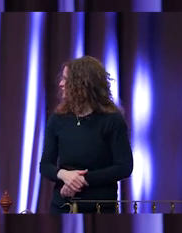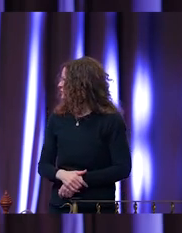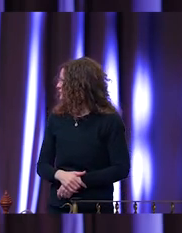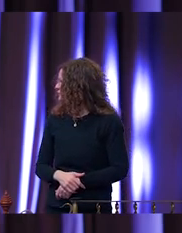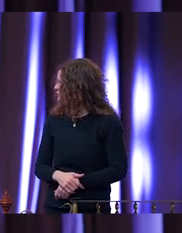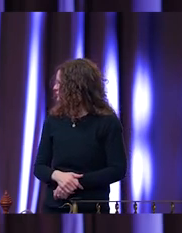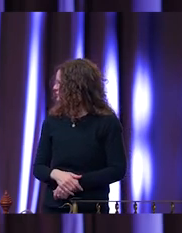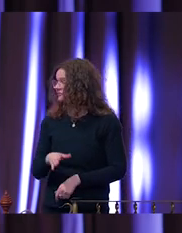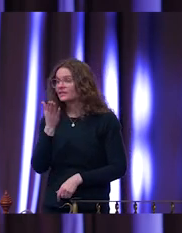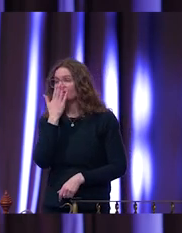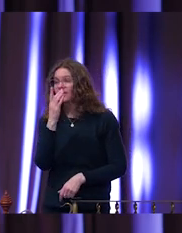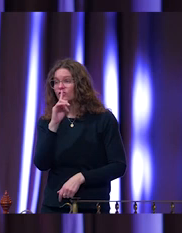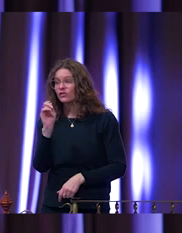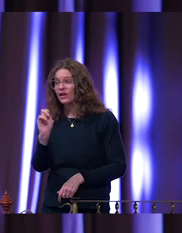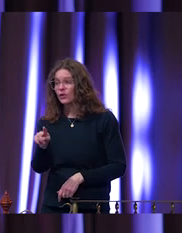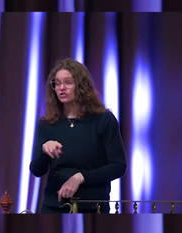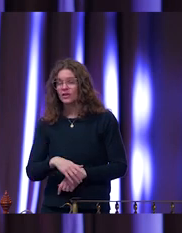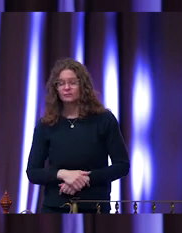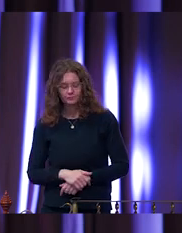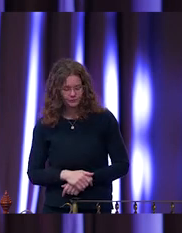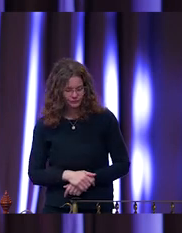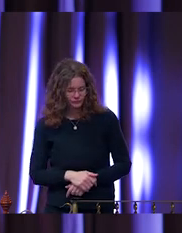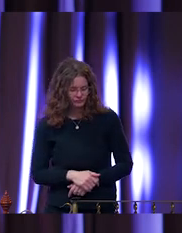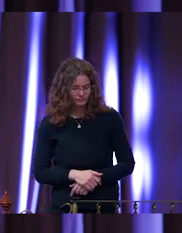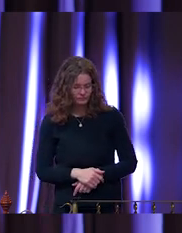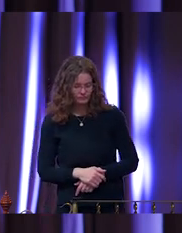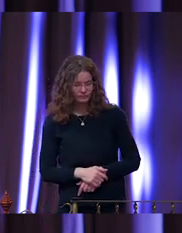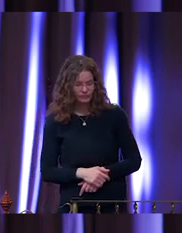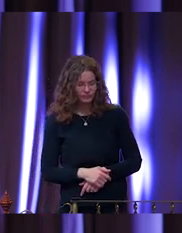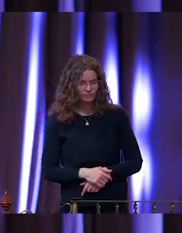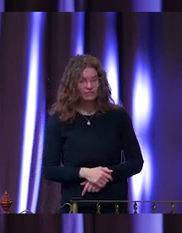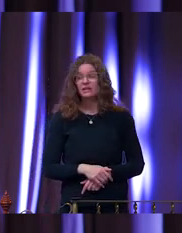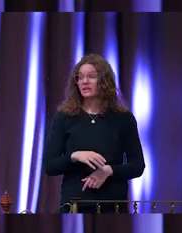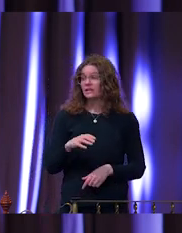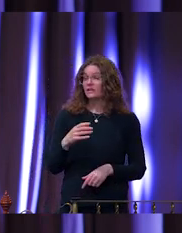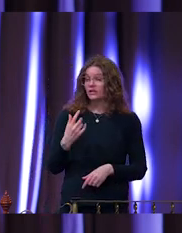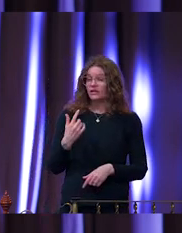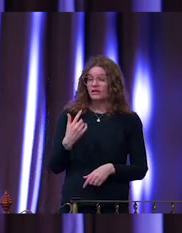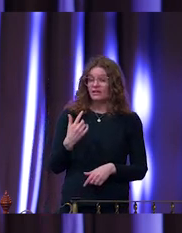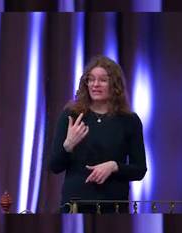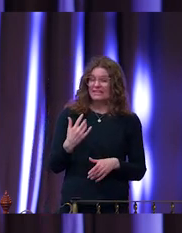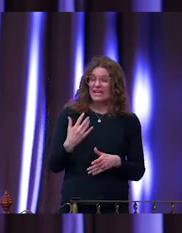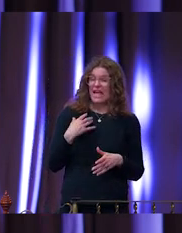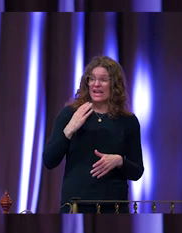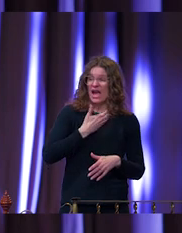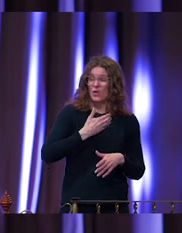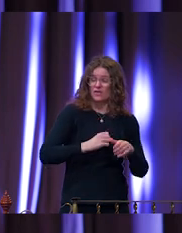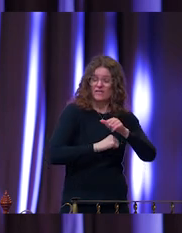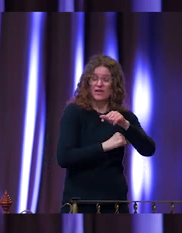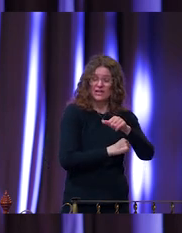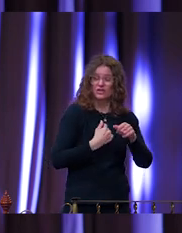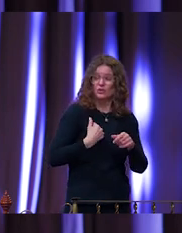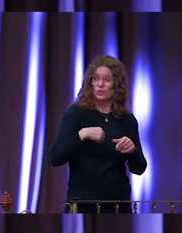Thank you for the question, Henry. This is a really big question that we contend with a lot at the Field Foundation, specifically because